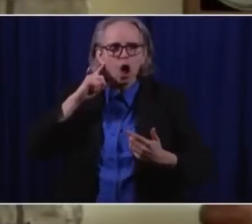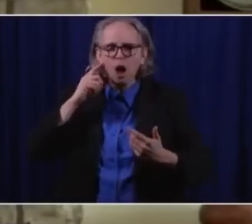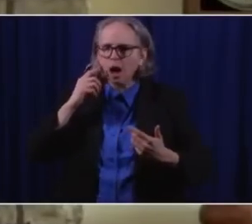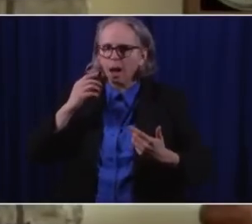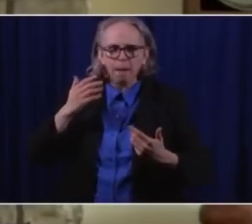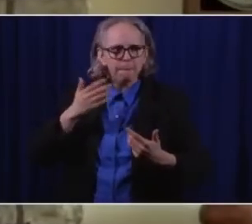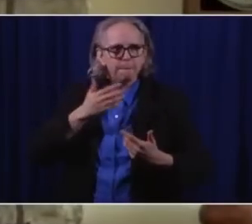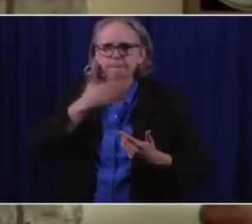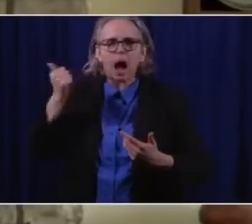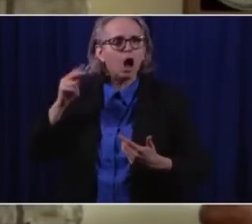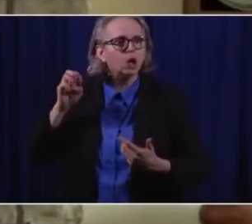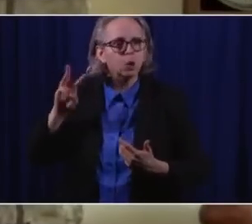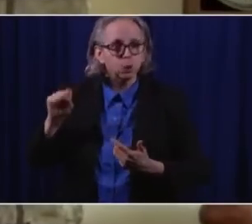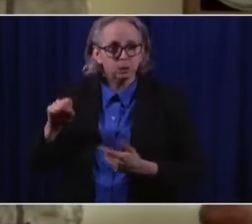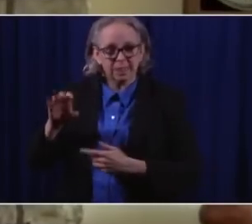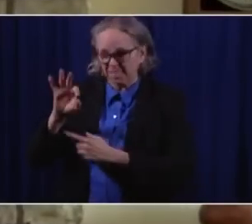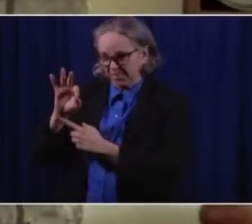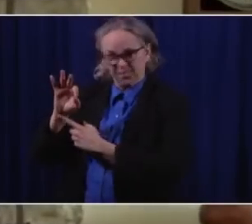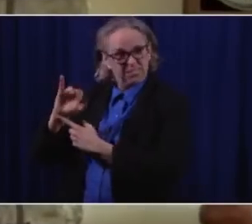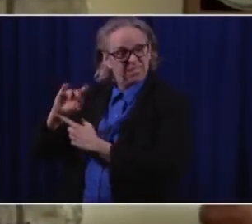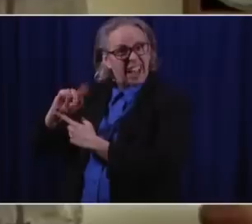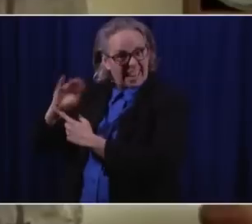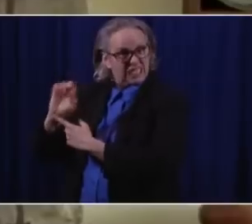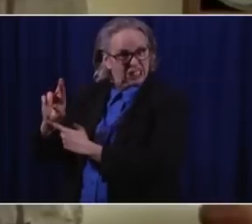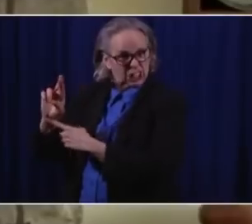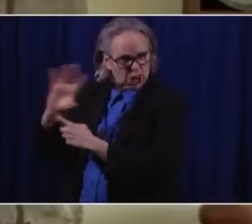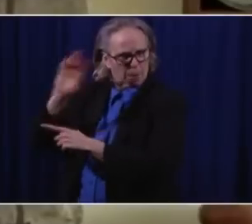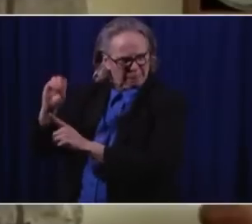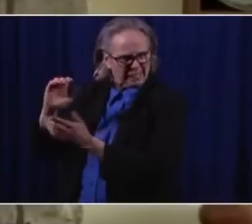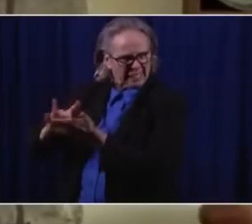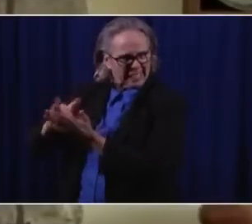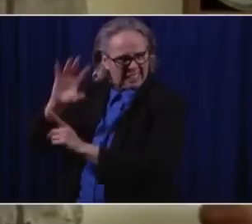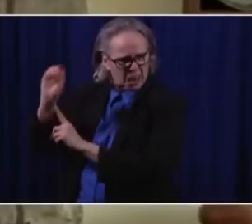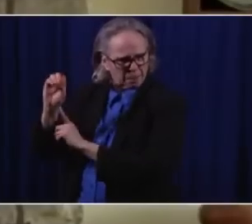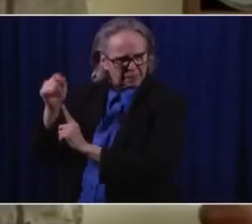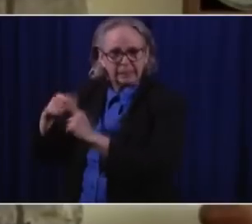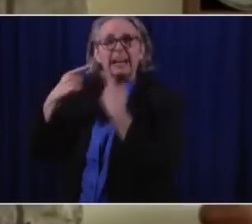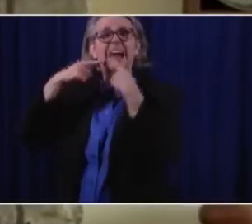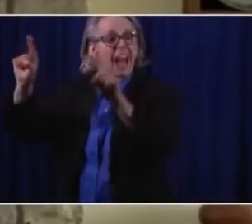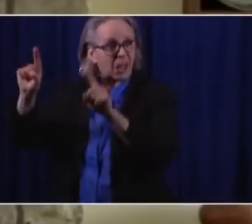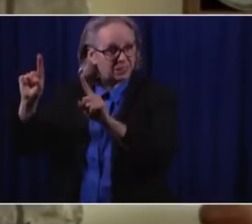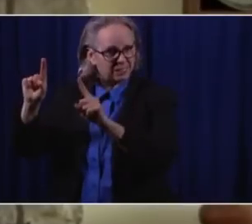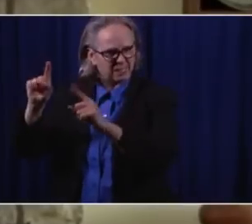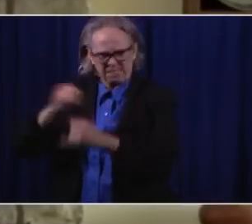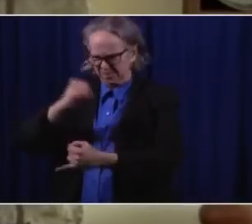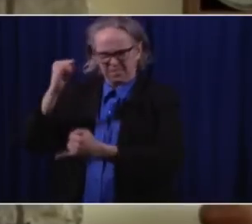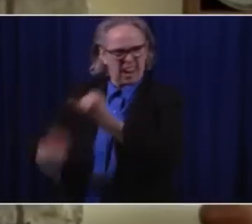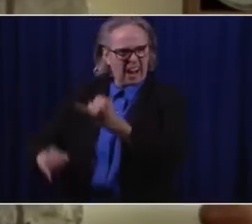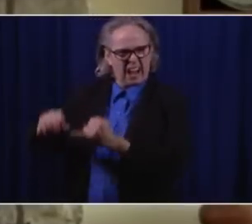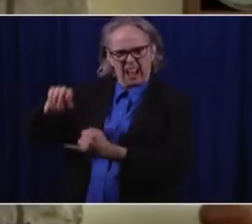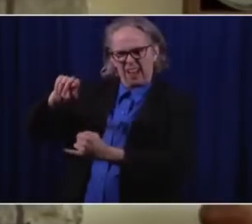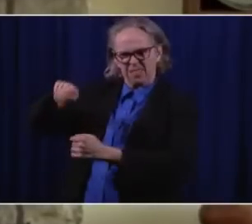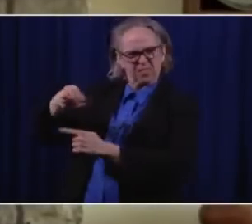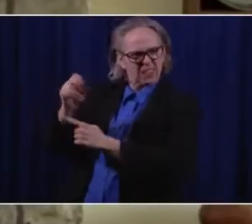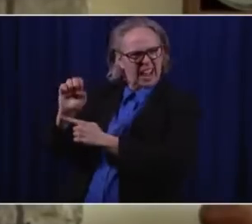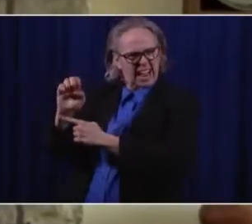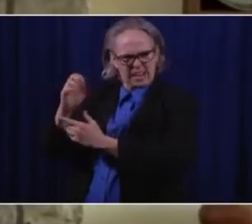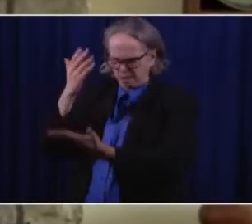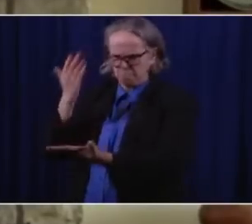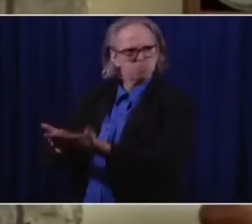Pfizer and BioNTech have announced that the final analysis of their drug trial shows that their vaccine